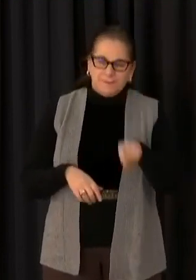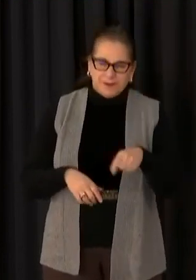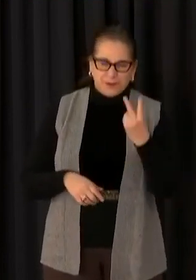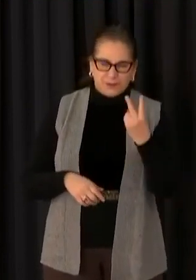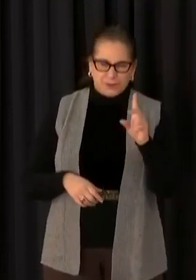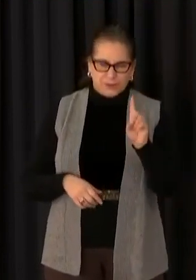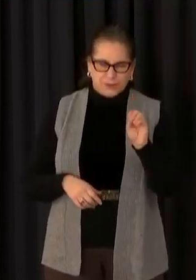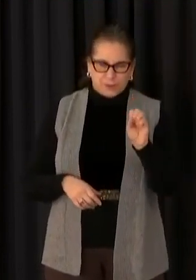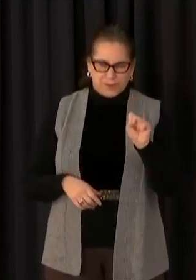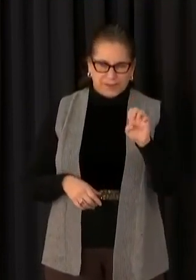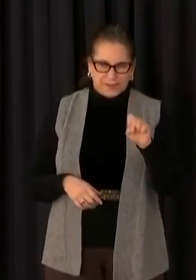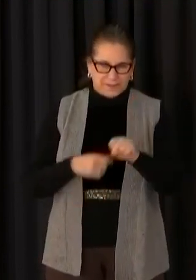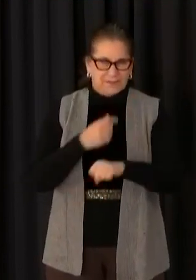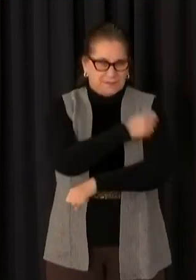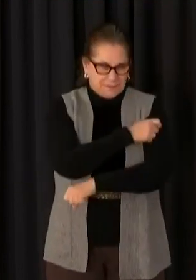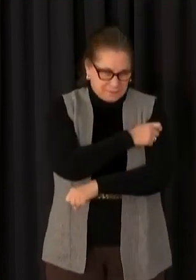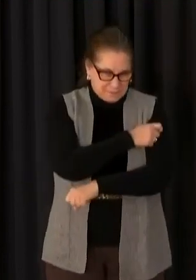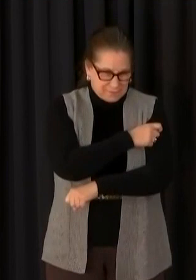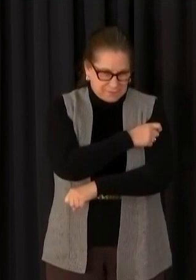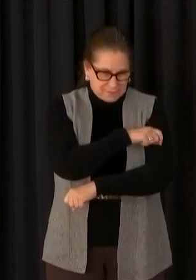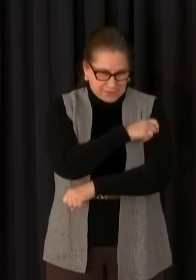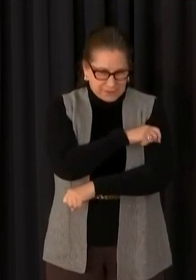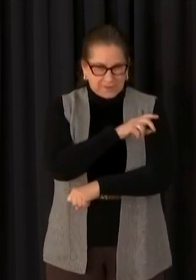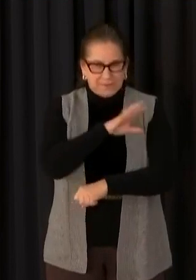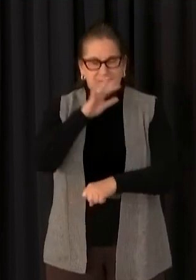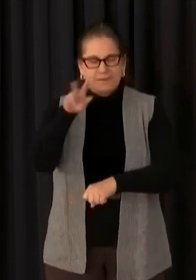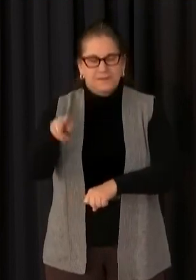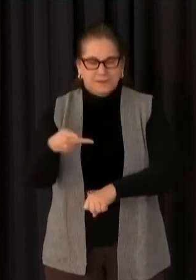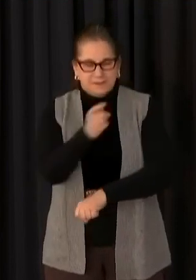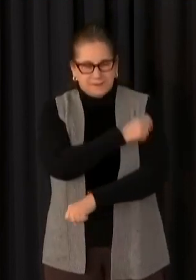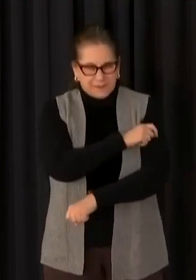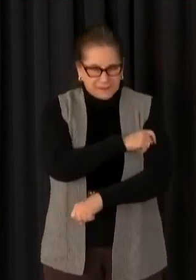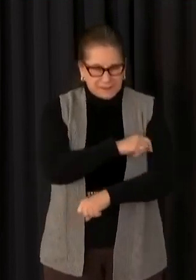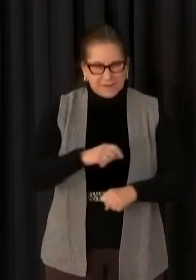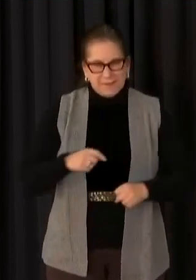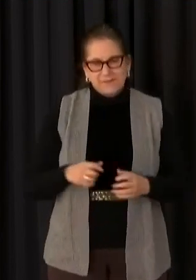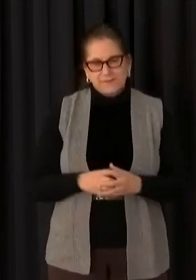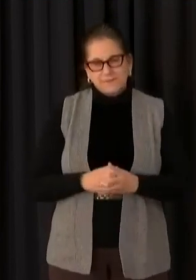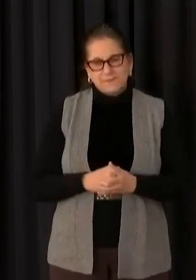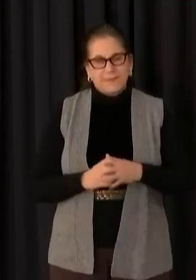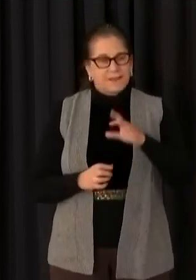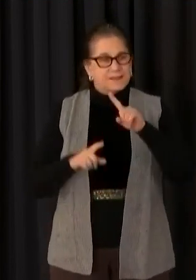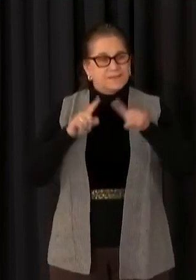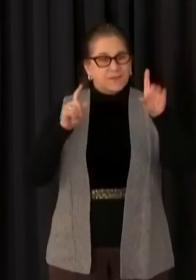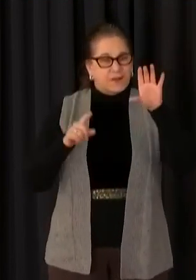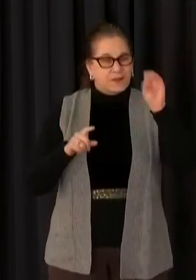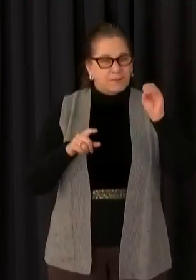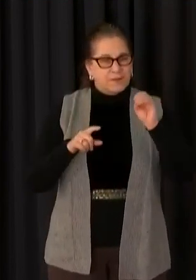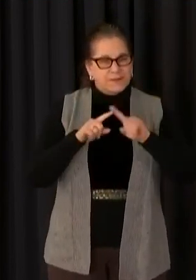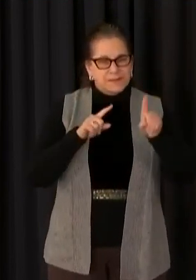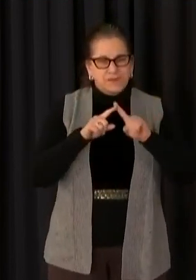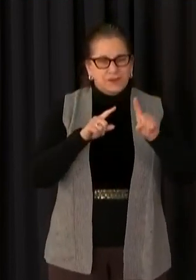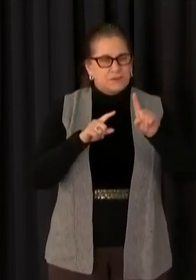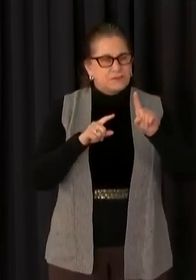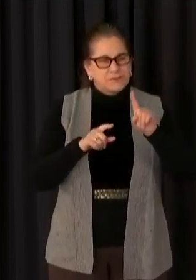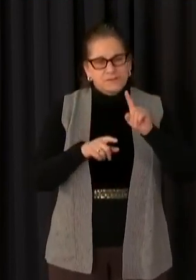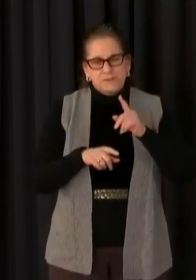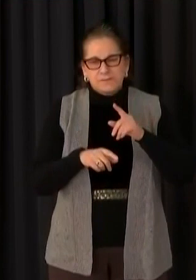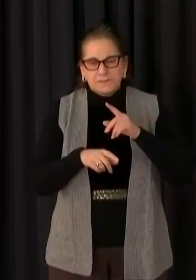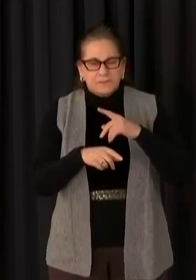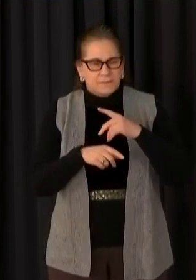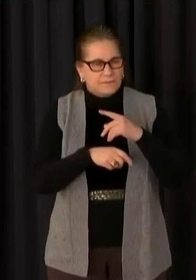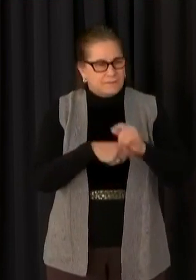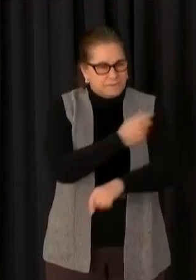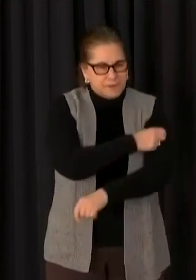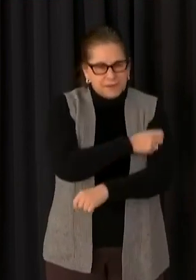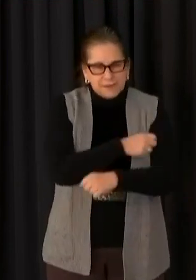several types of vaccines or vaccine providers or companies, drug companies, pharmaceutical companies who have